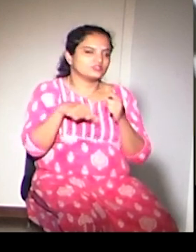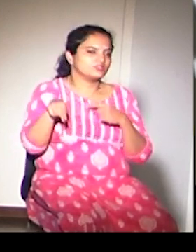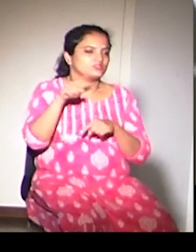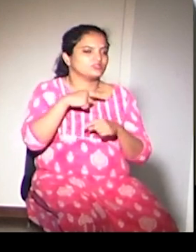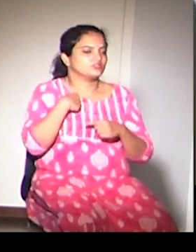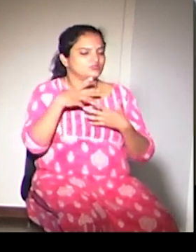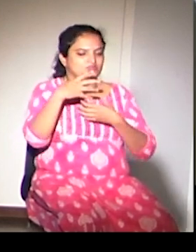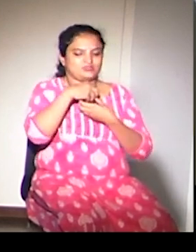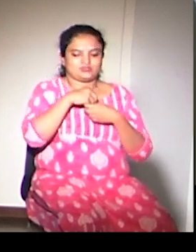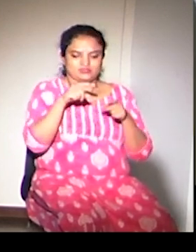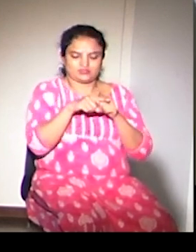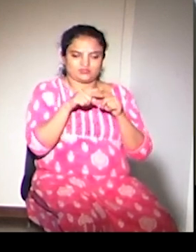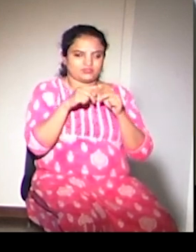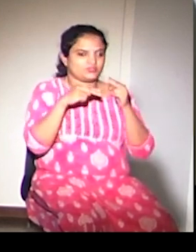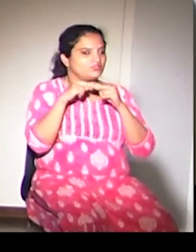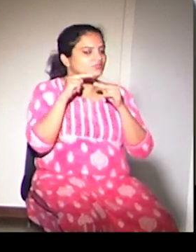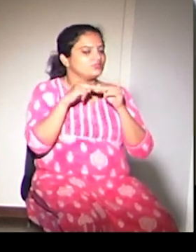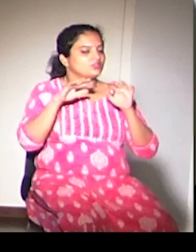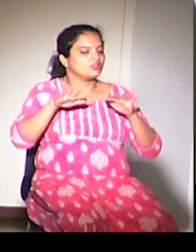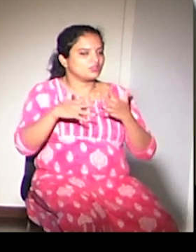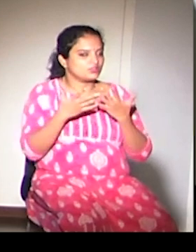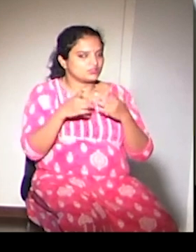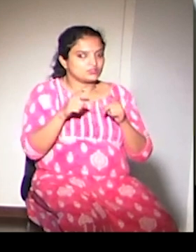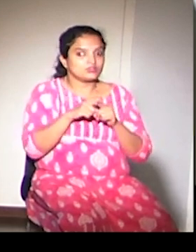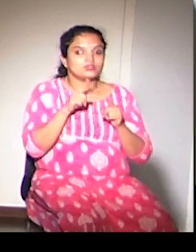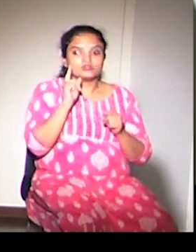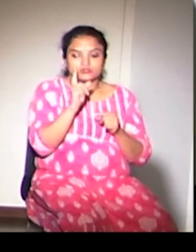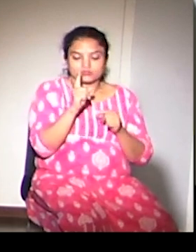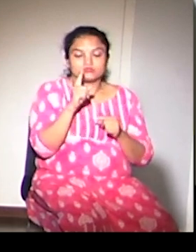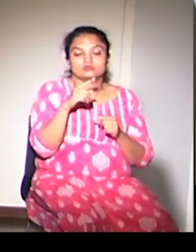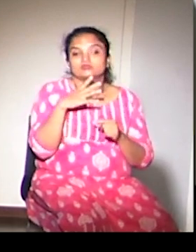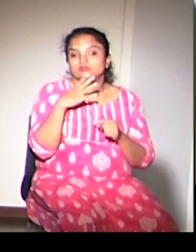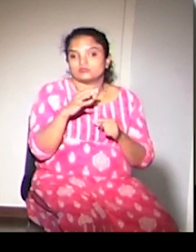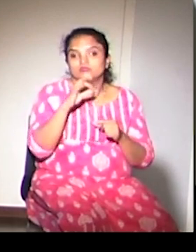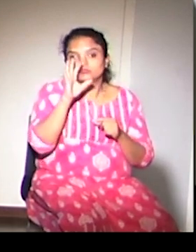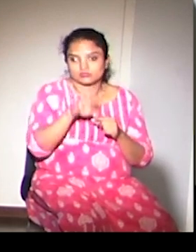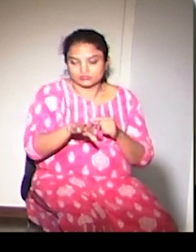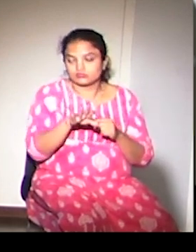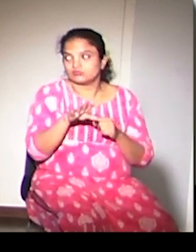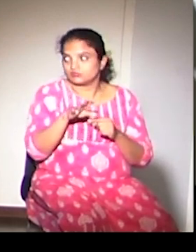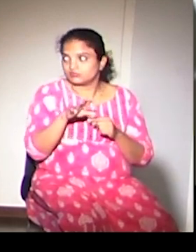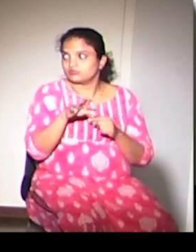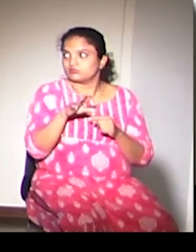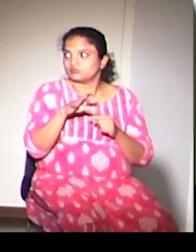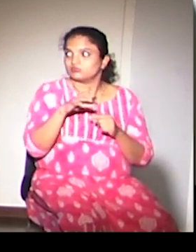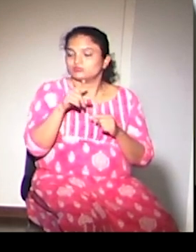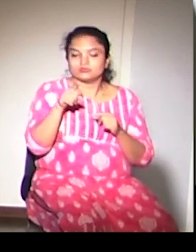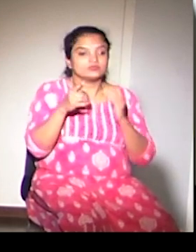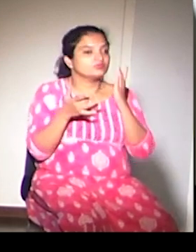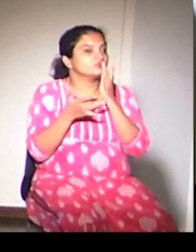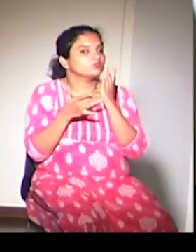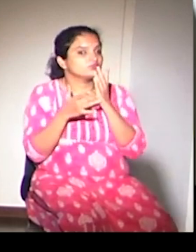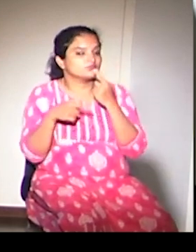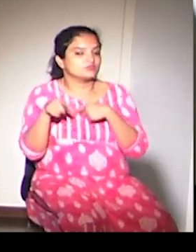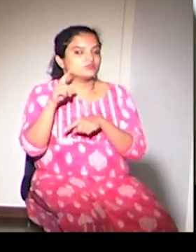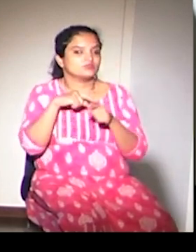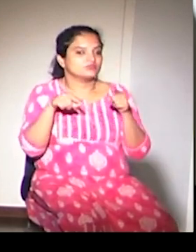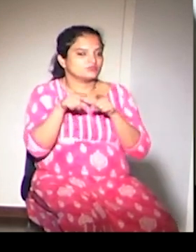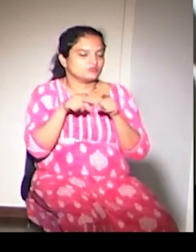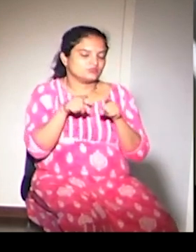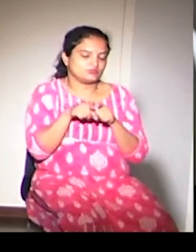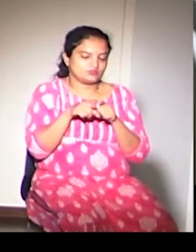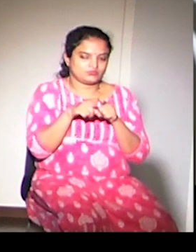attachments on a building. But it's definitely true, yes, that on the technical side, specialists were brought